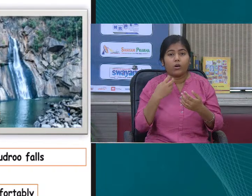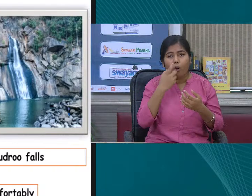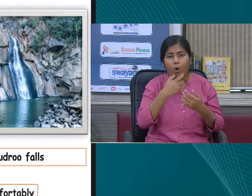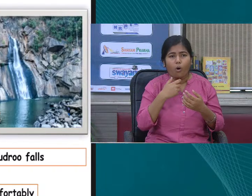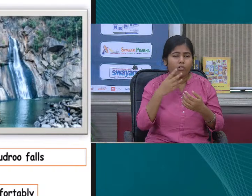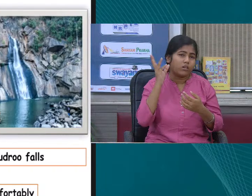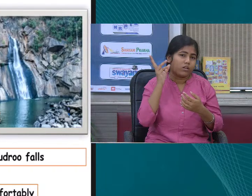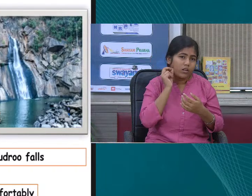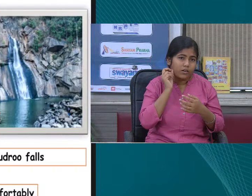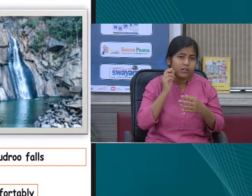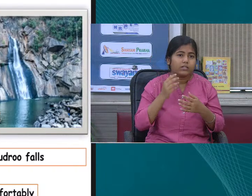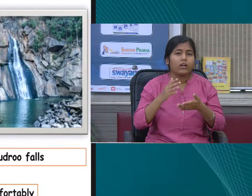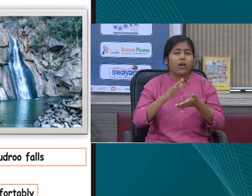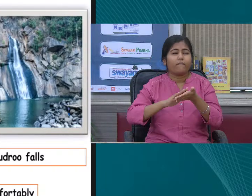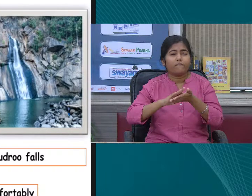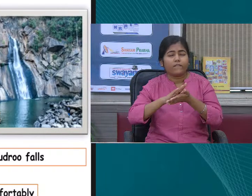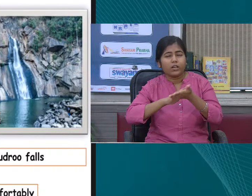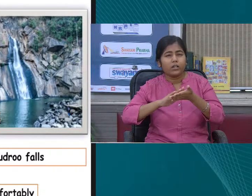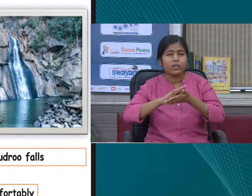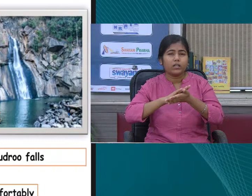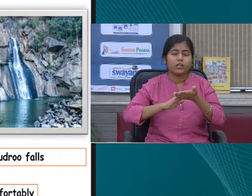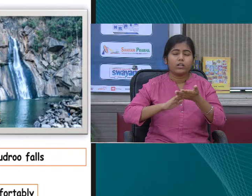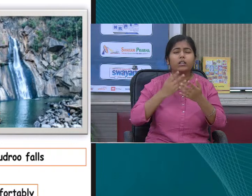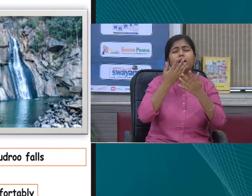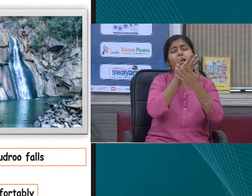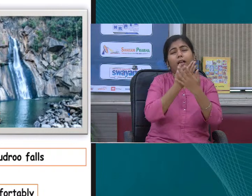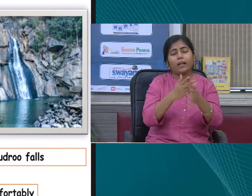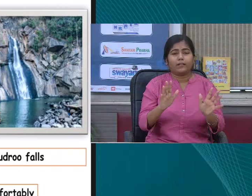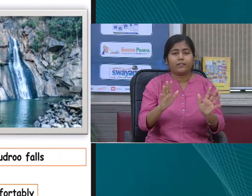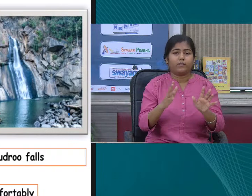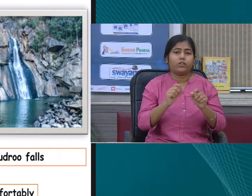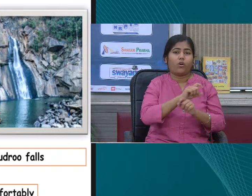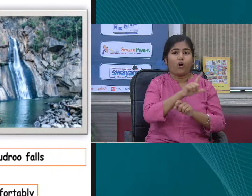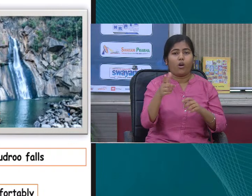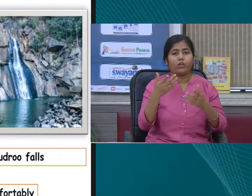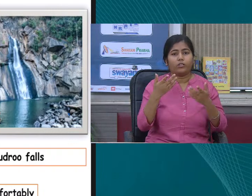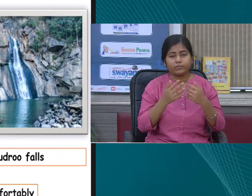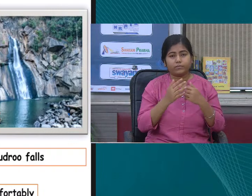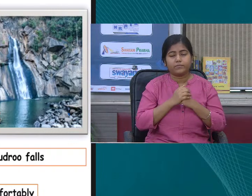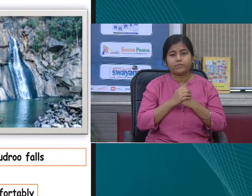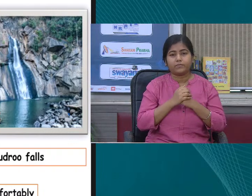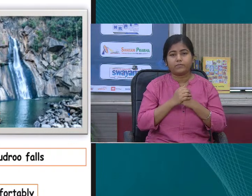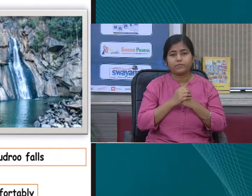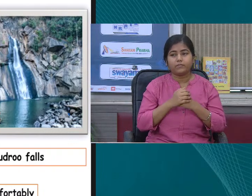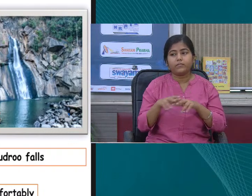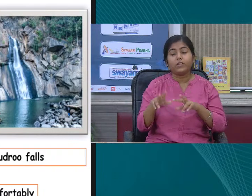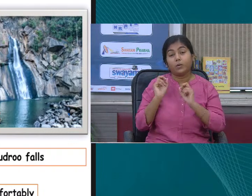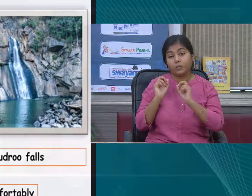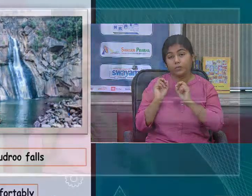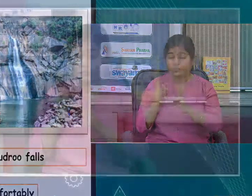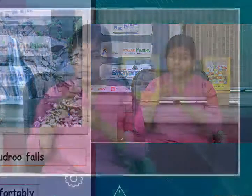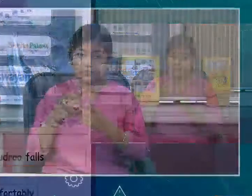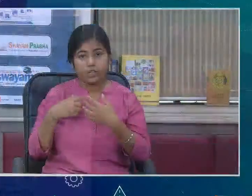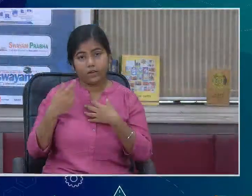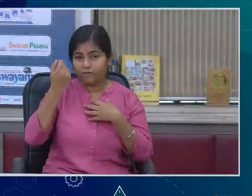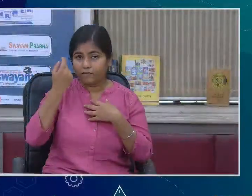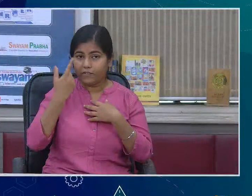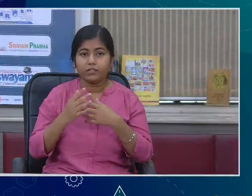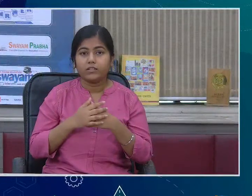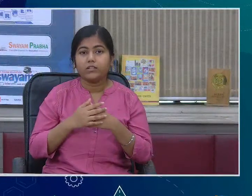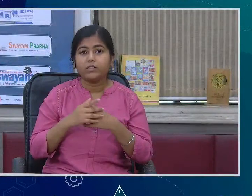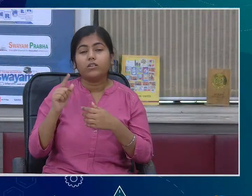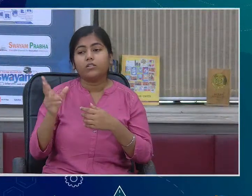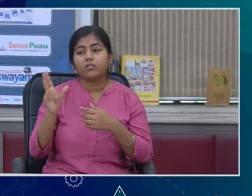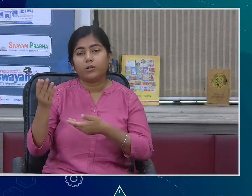or kinesthetic learners. It is going to be helpful for everybody. Okay, all right. So, ma'am, I'll come